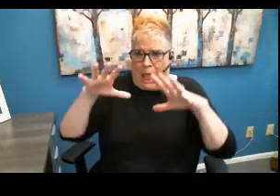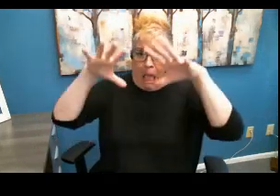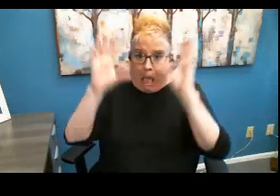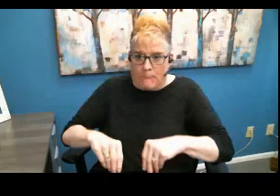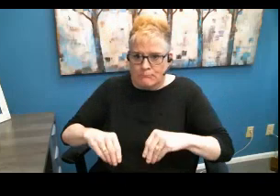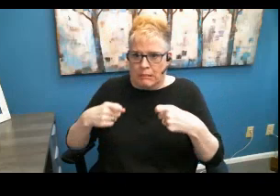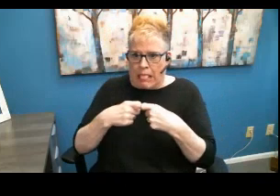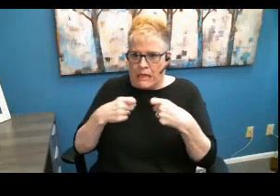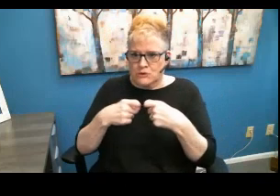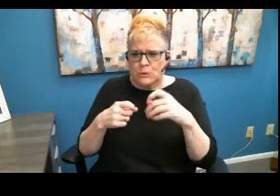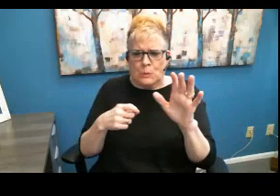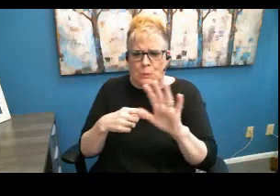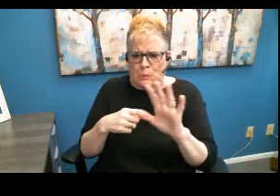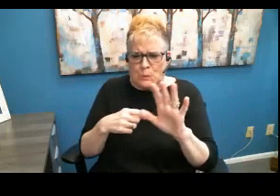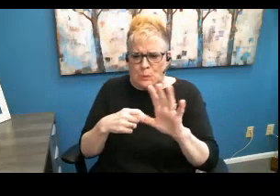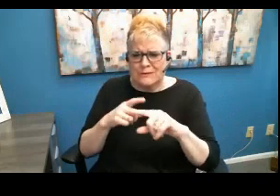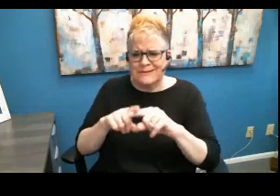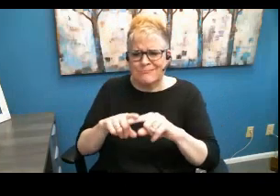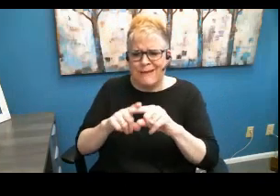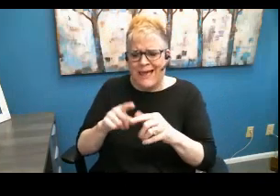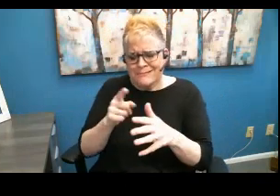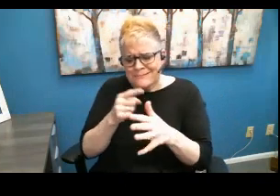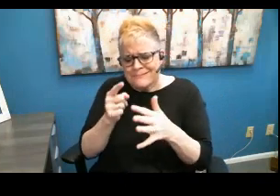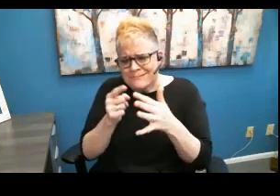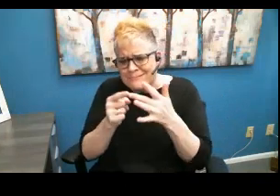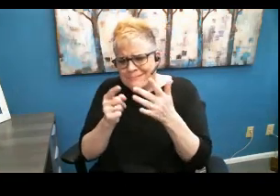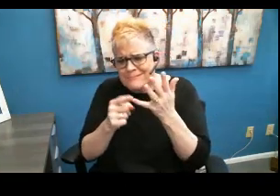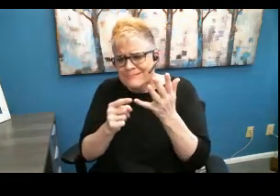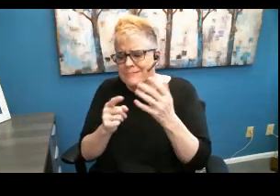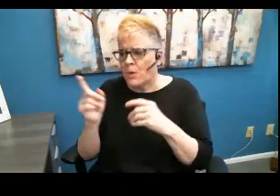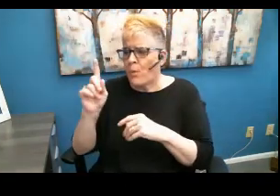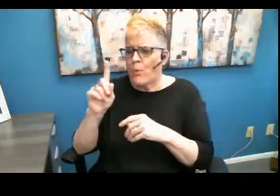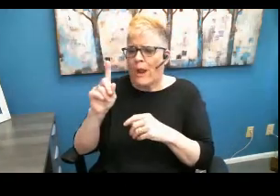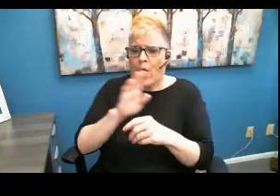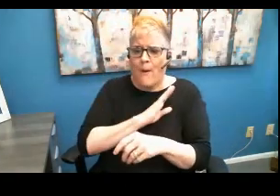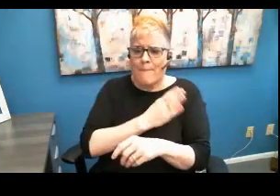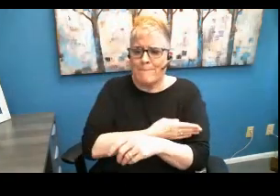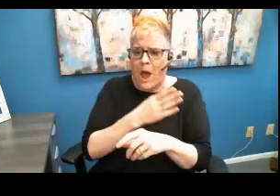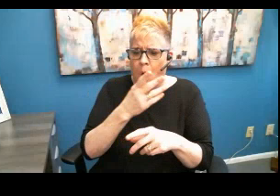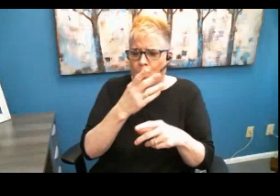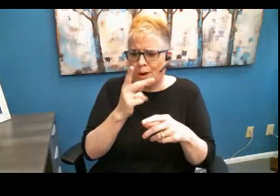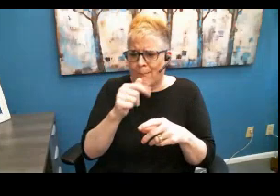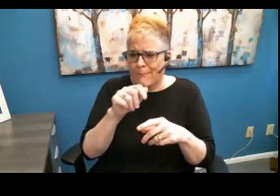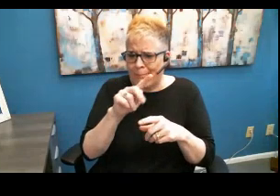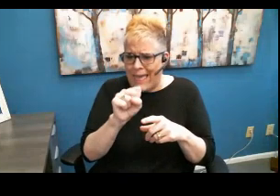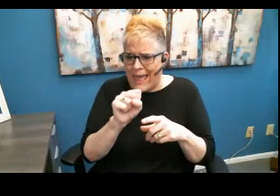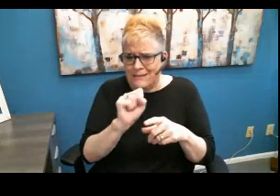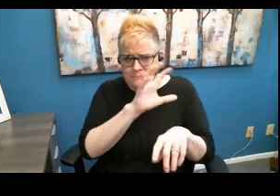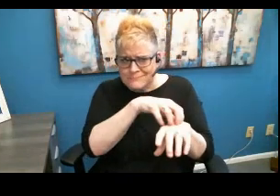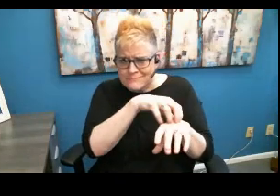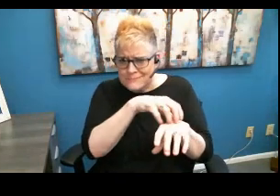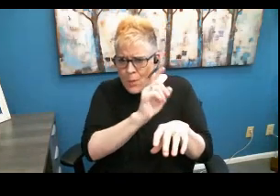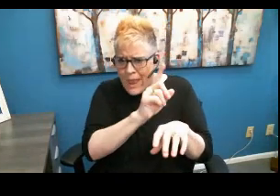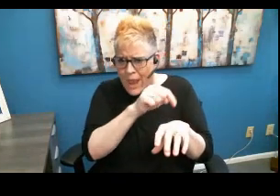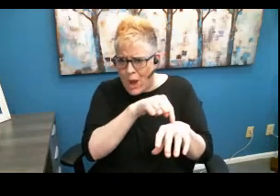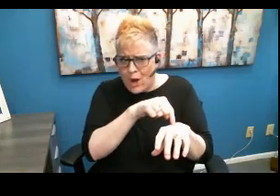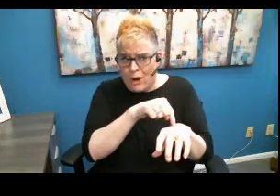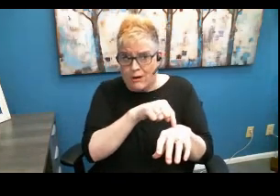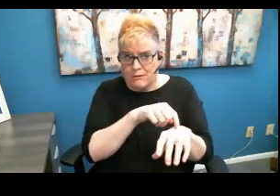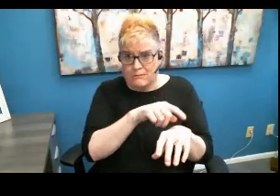well. It depends on a lot of factors and where the power plants are located and what they're supplied from and where the outage